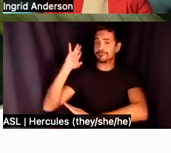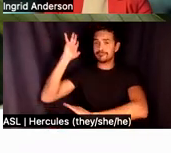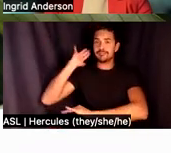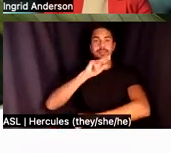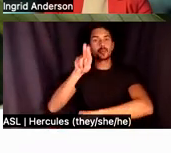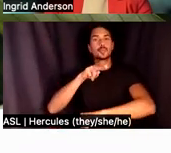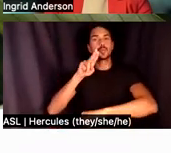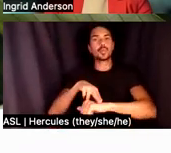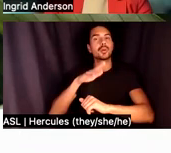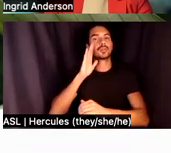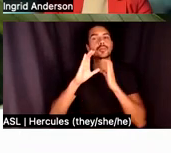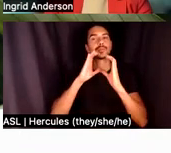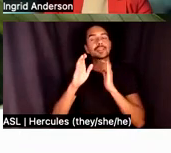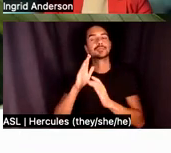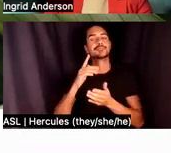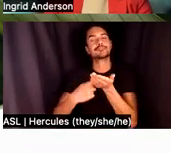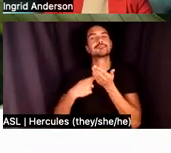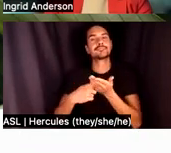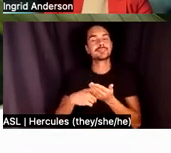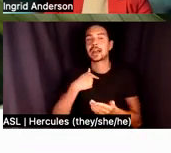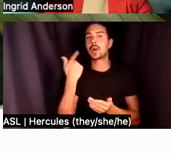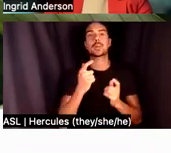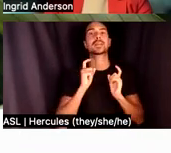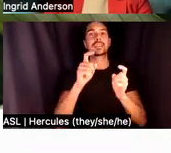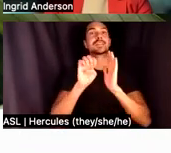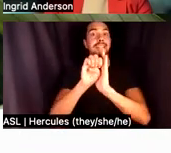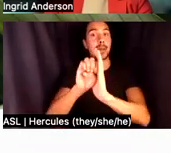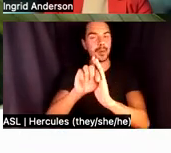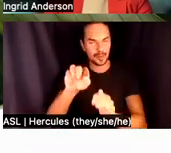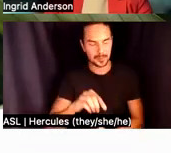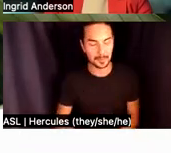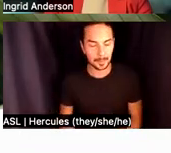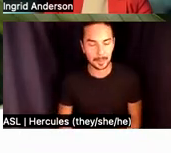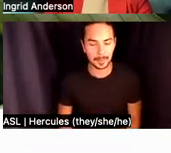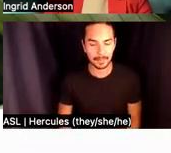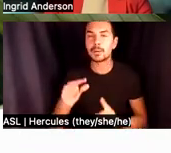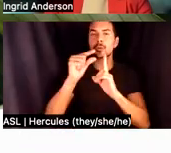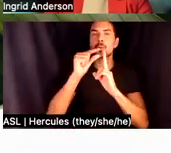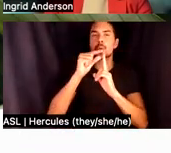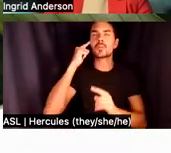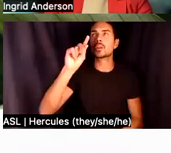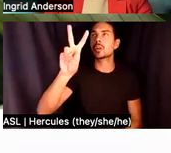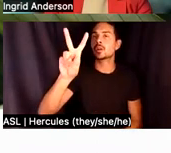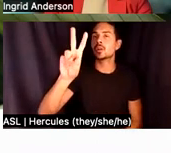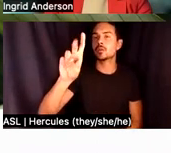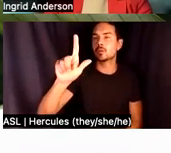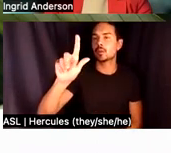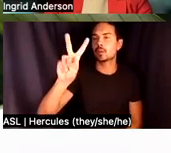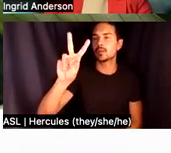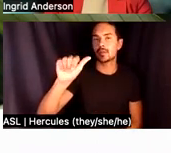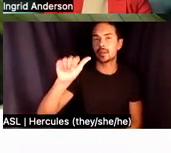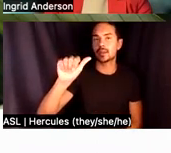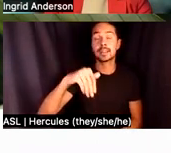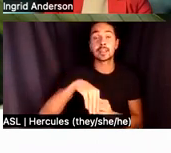our conversation. So I always give the example that there's a word for vulva in the